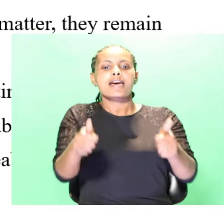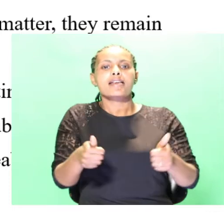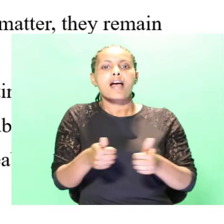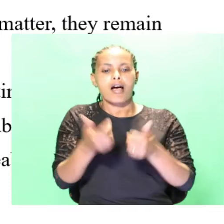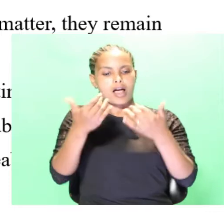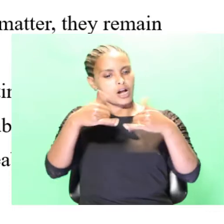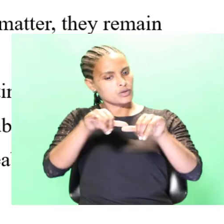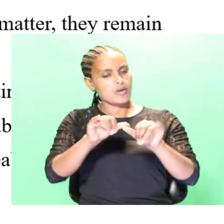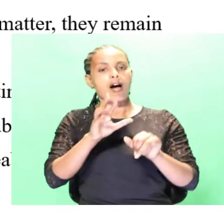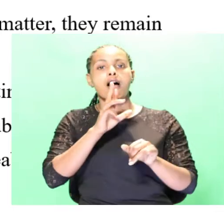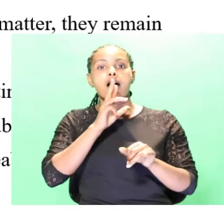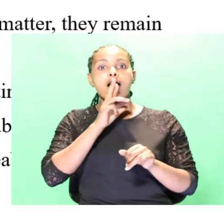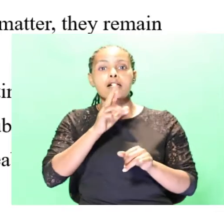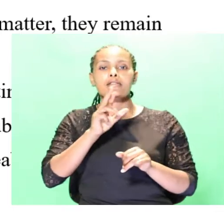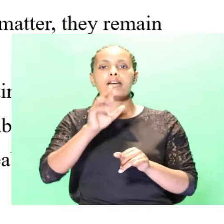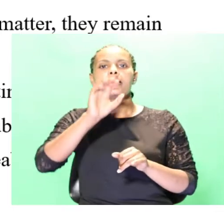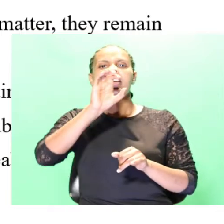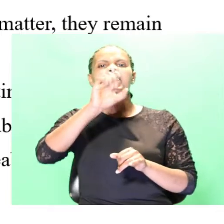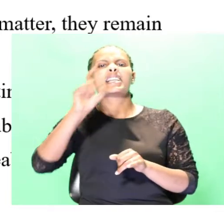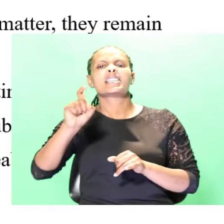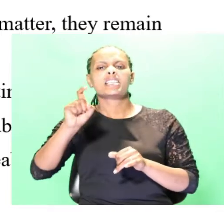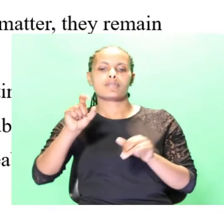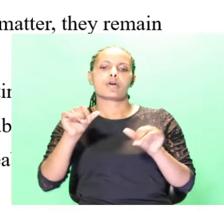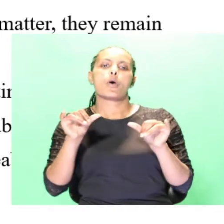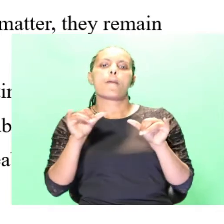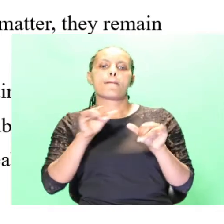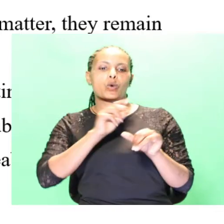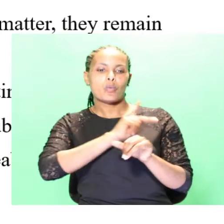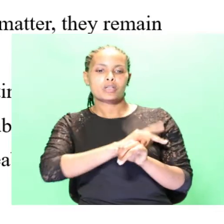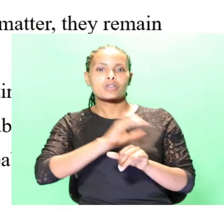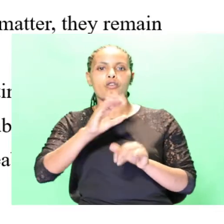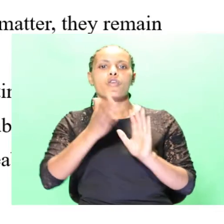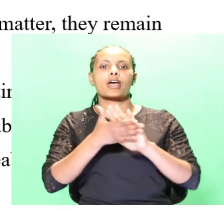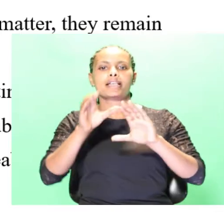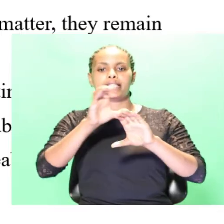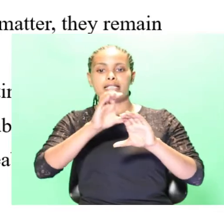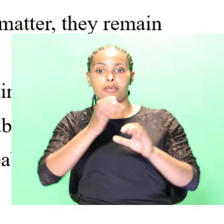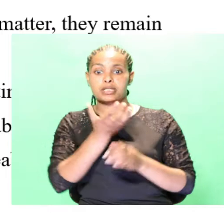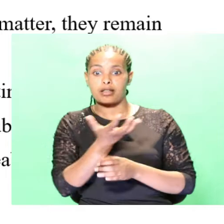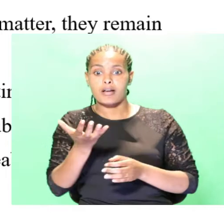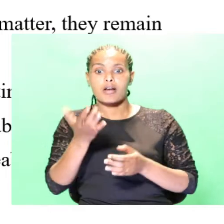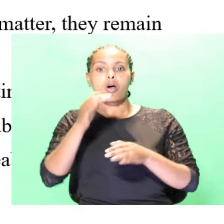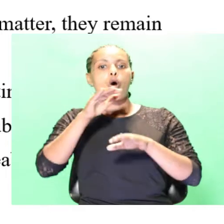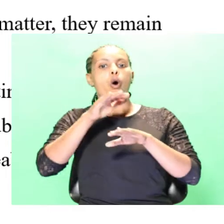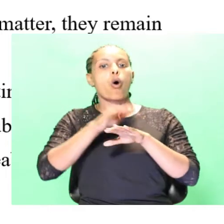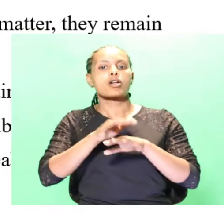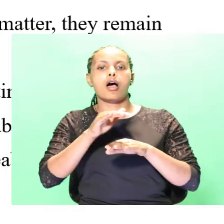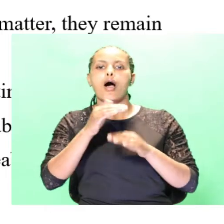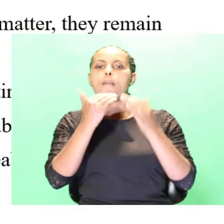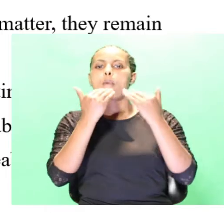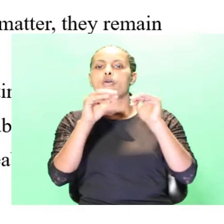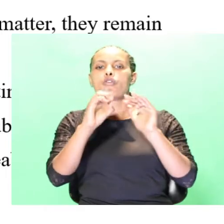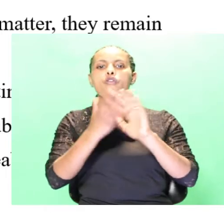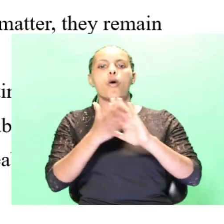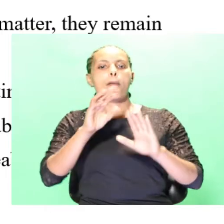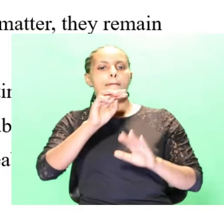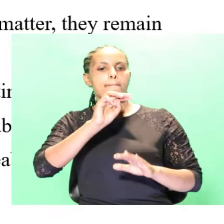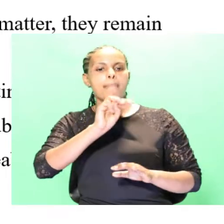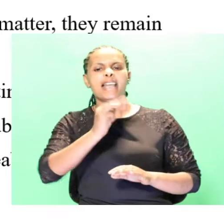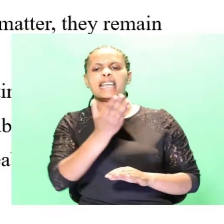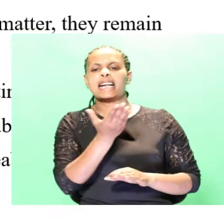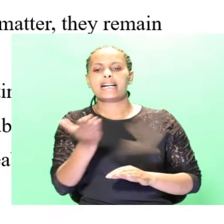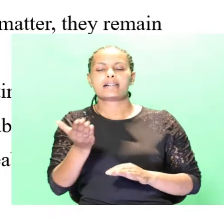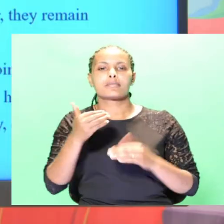and so on are extensive properties of a substance which depend on amounts of matter